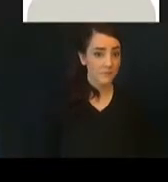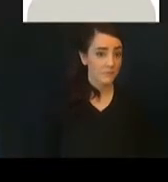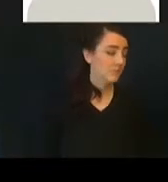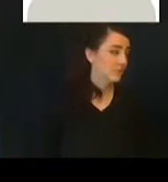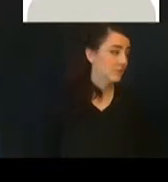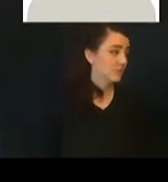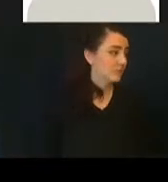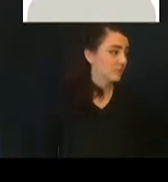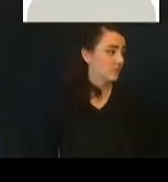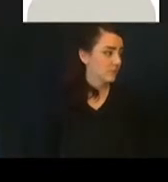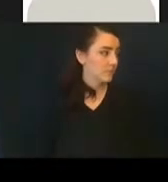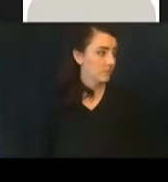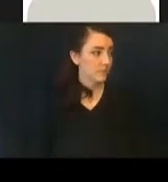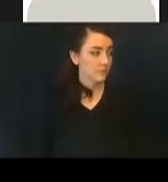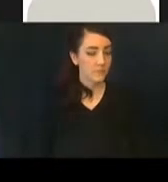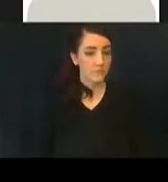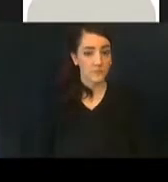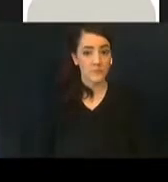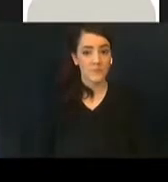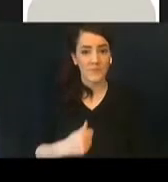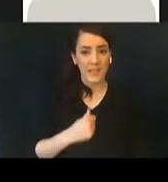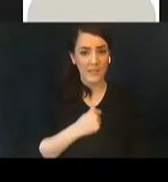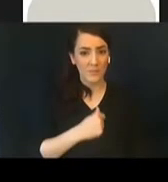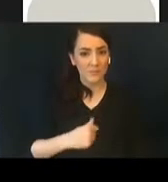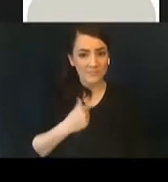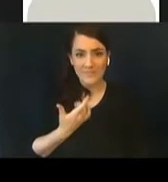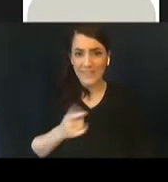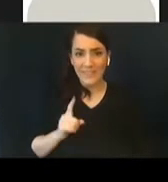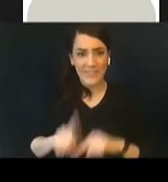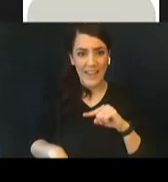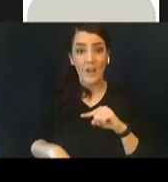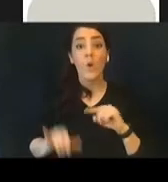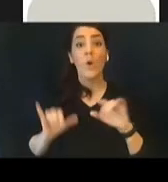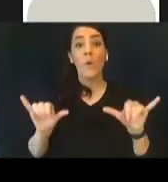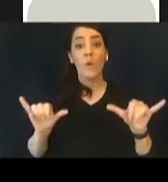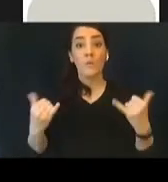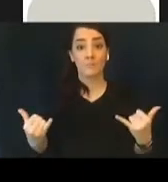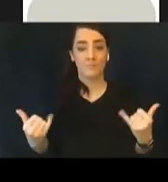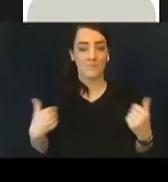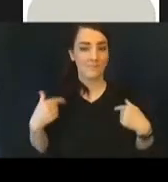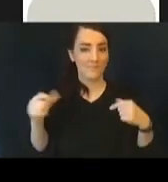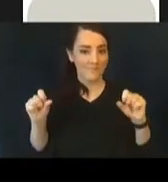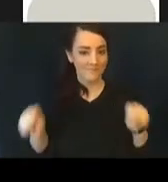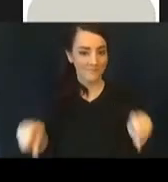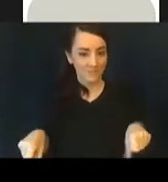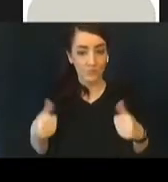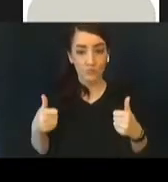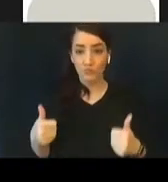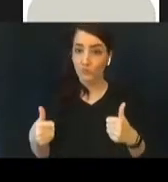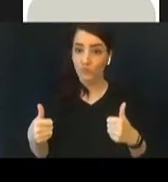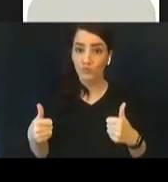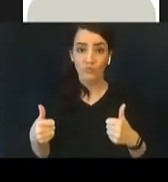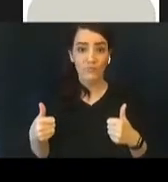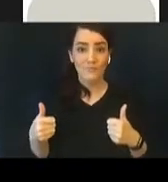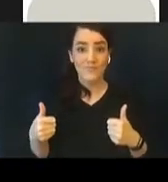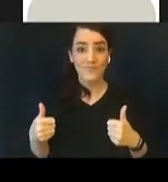I apologize for some reason I can't. Oh, now I can. So that was, um,